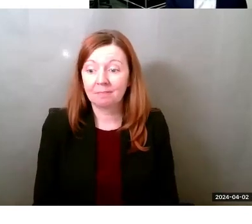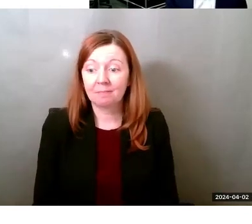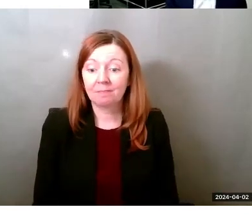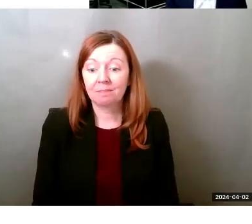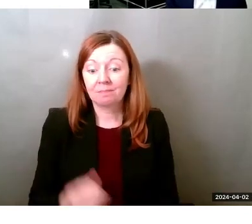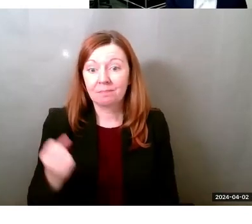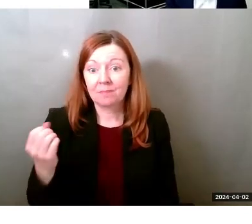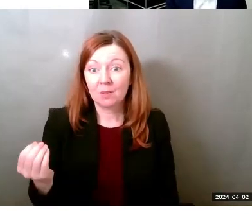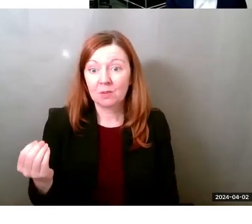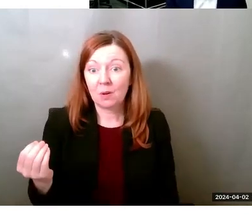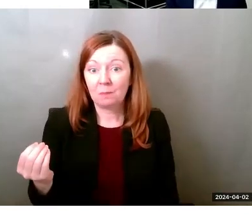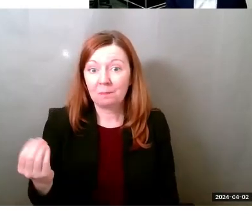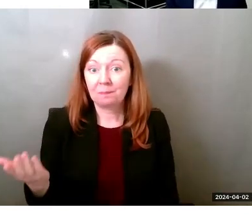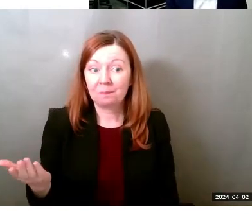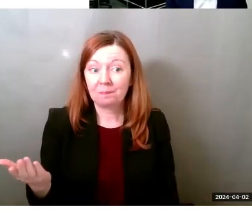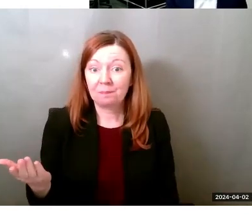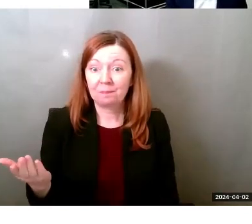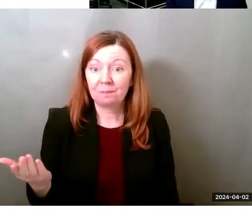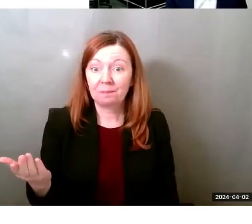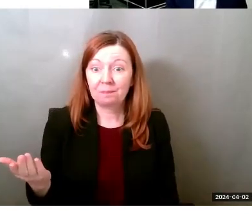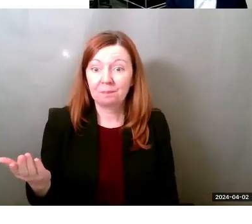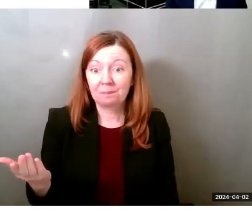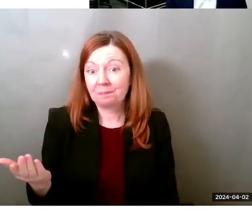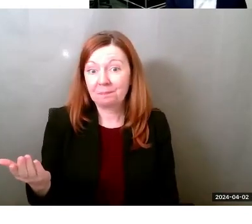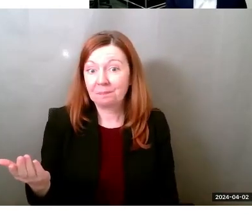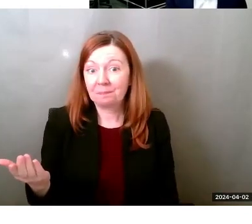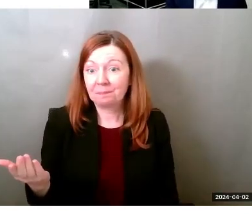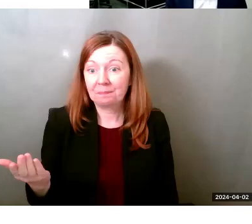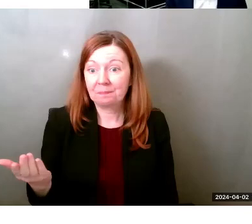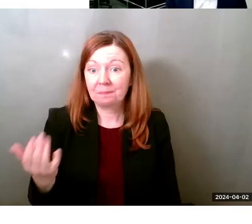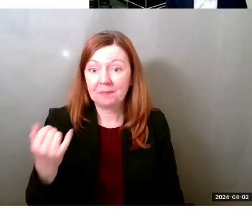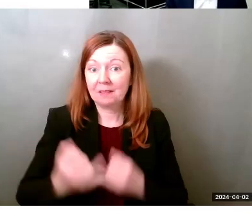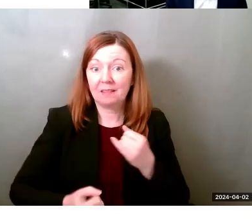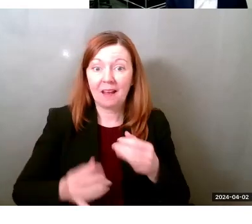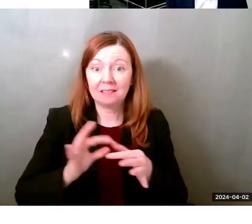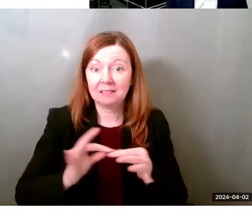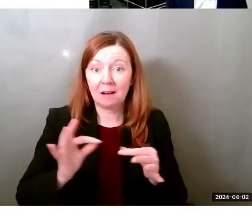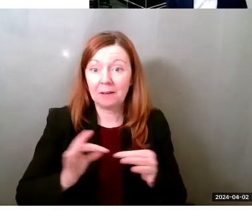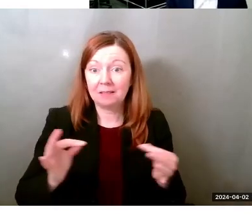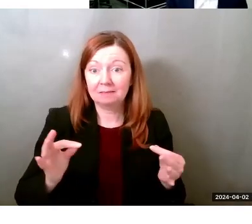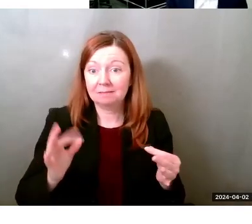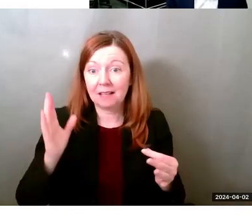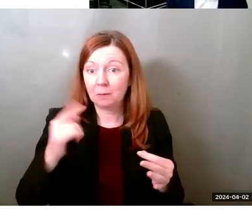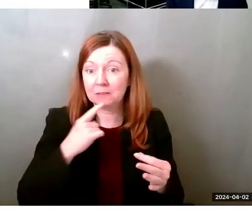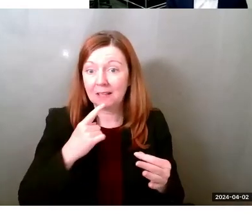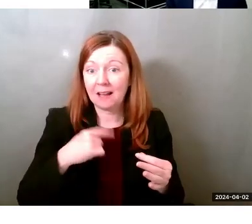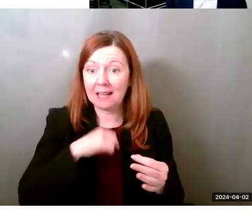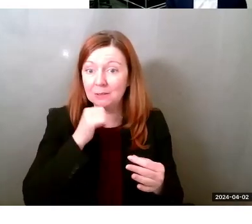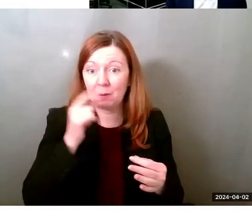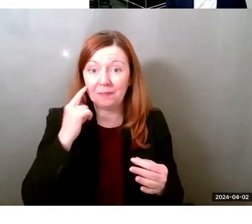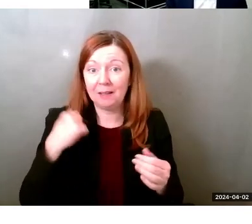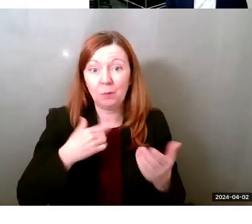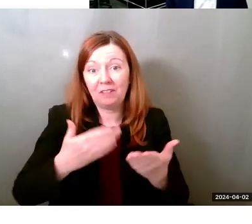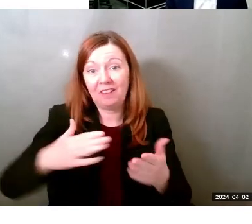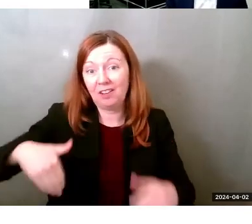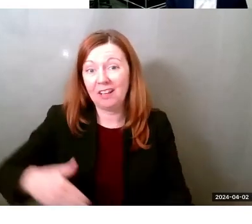And so with that, the last comment that I have to make is that I don't think we're there